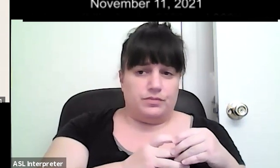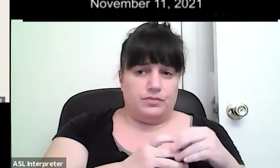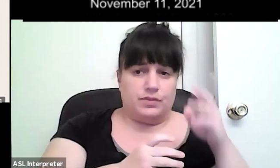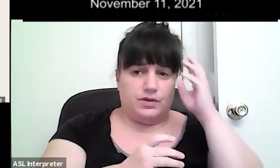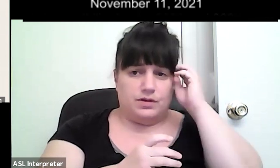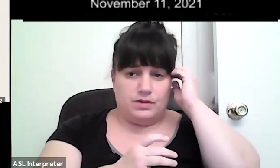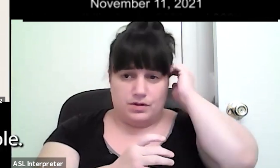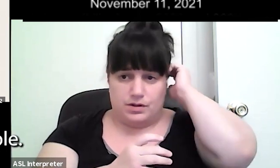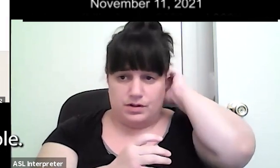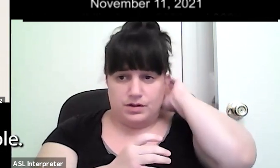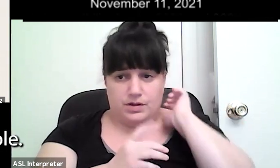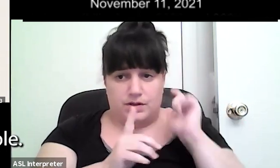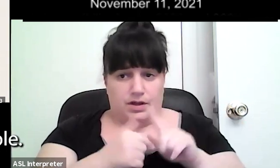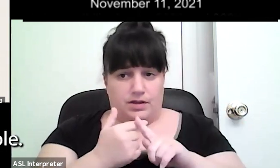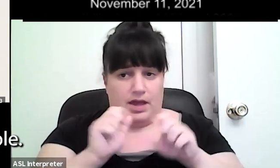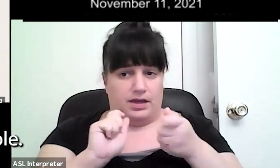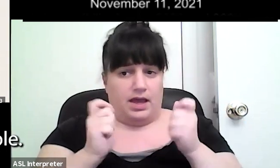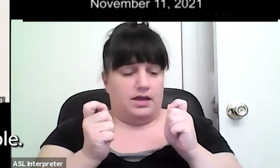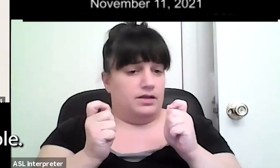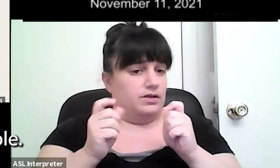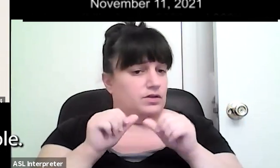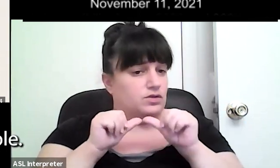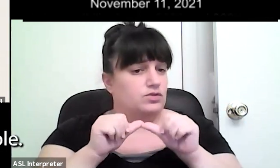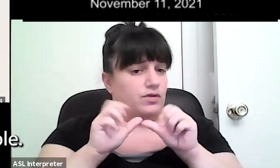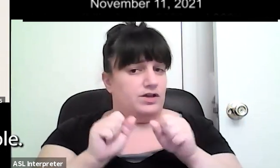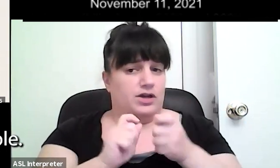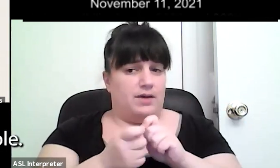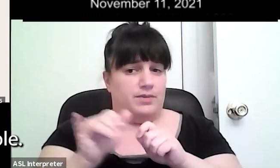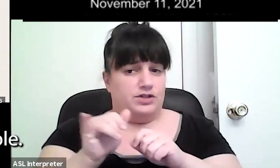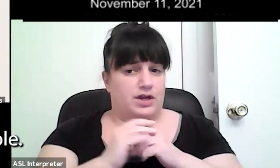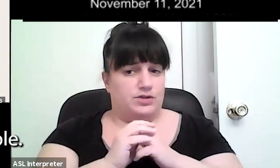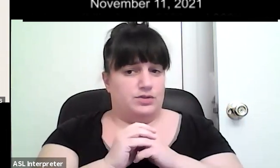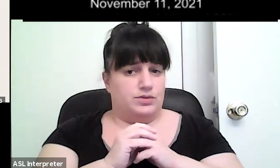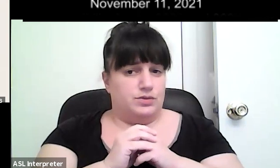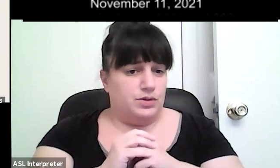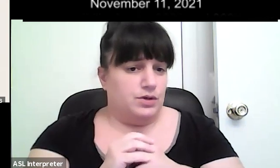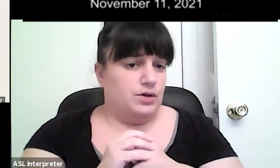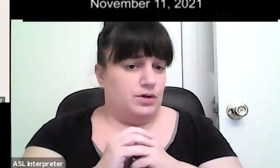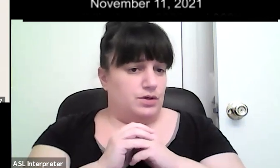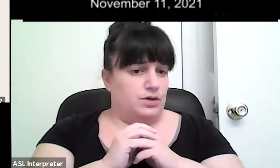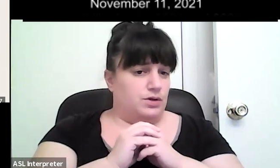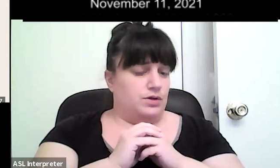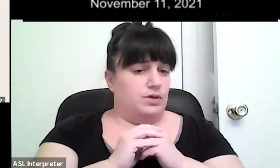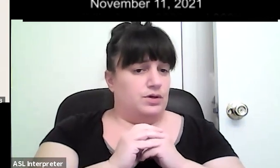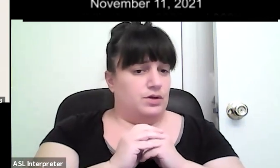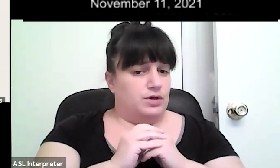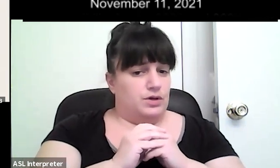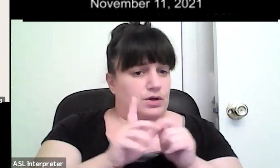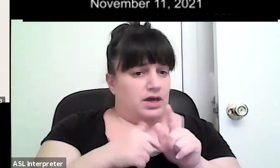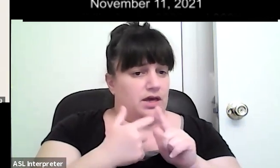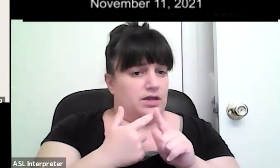then this can be changed. The duration can also be changed, for example. And then